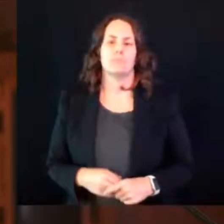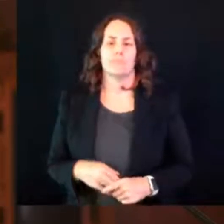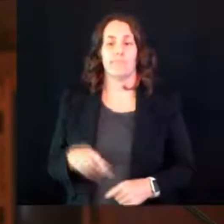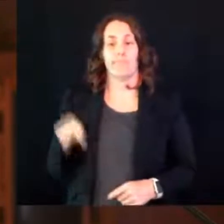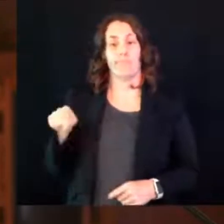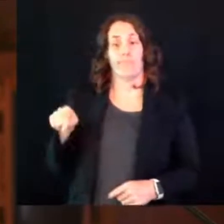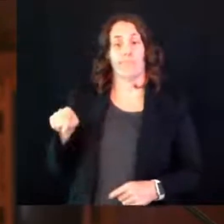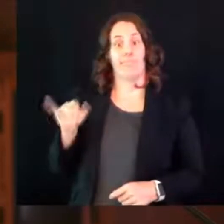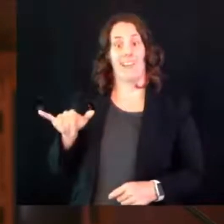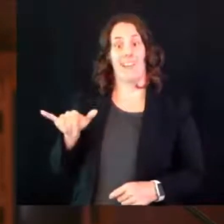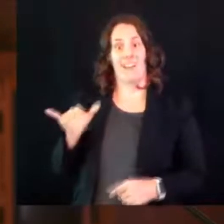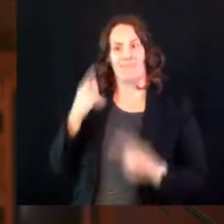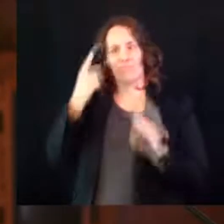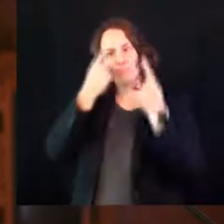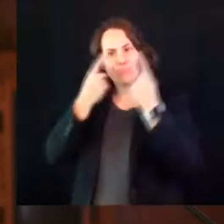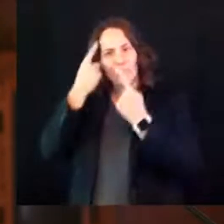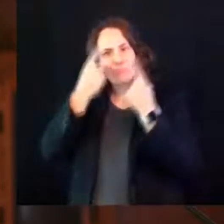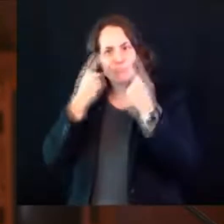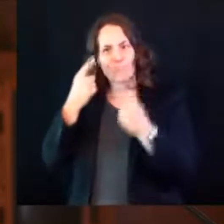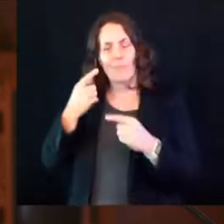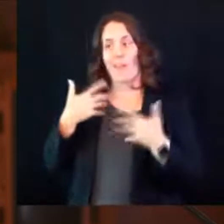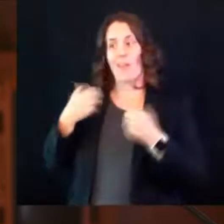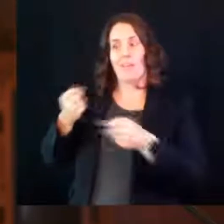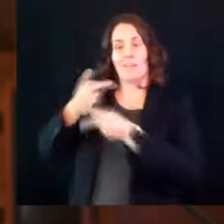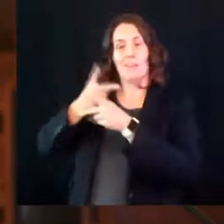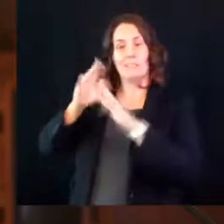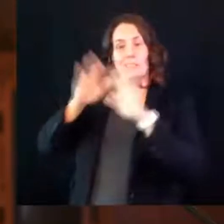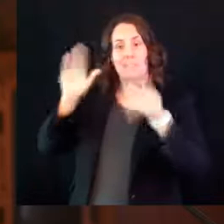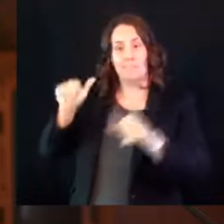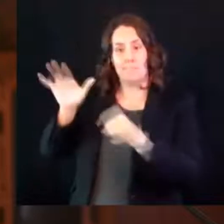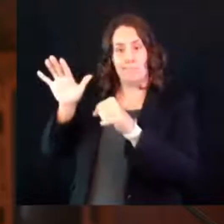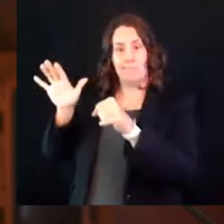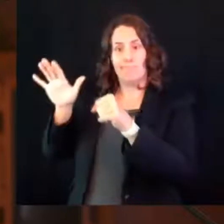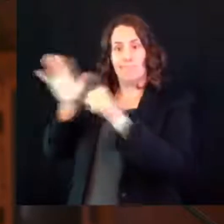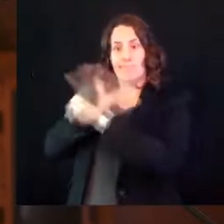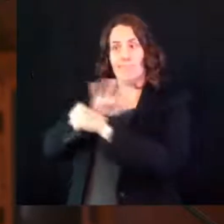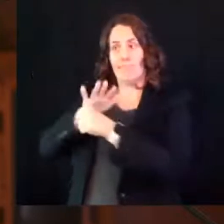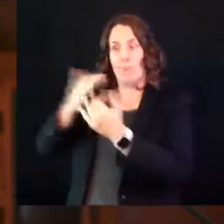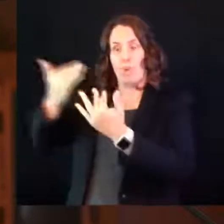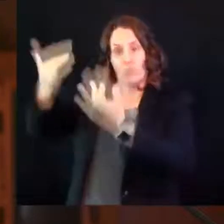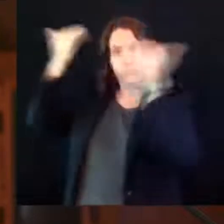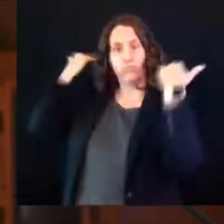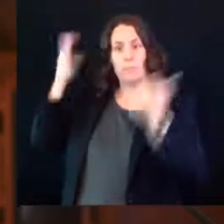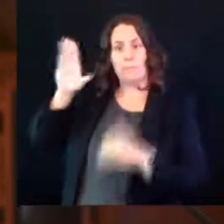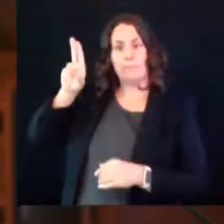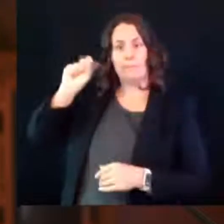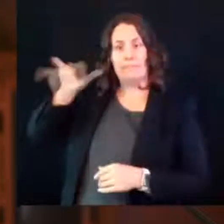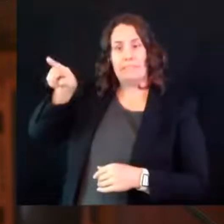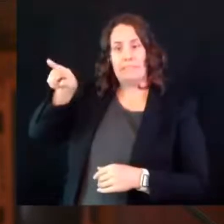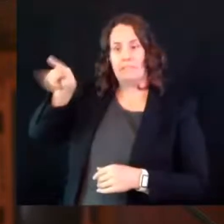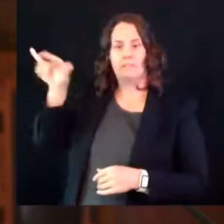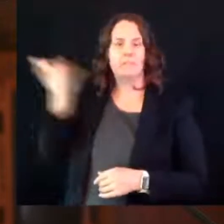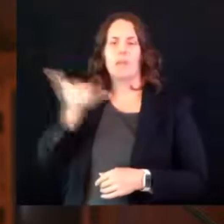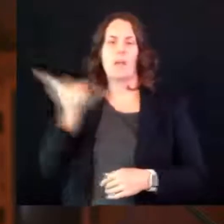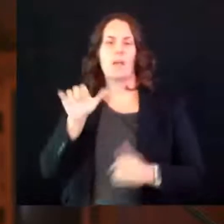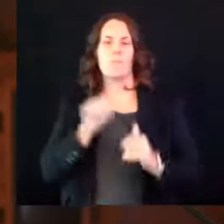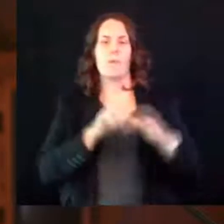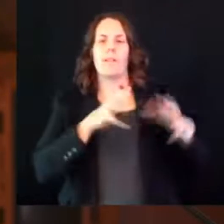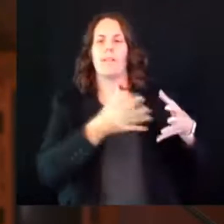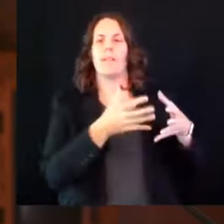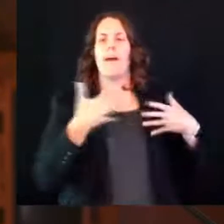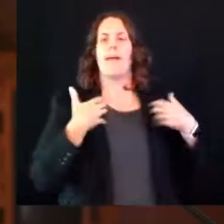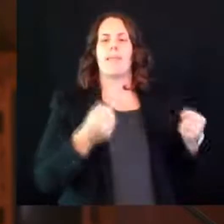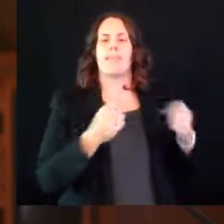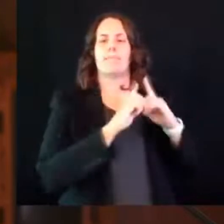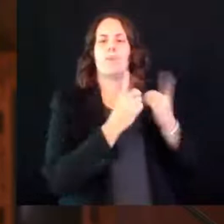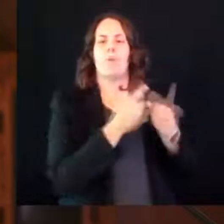system, that we also don't forget about the strain on our public health infrastructure, and that includes our contact tracers. We